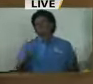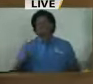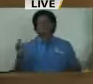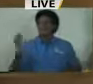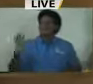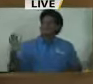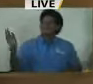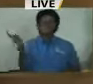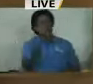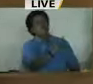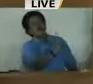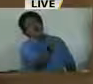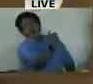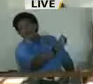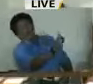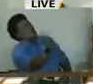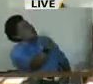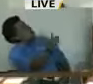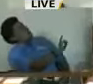which is an issue before the